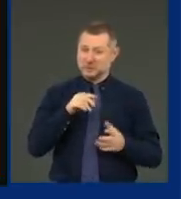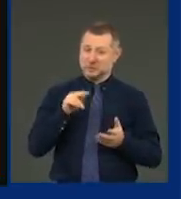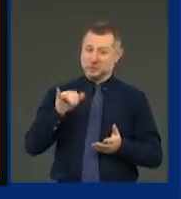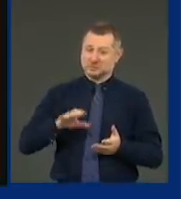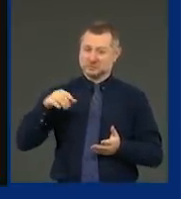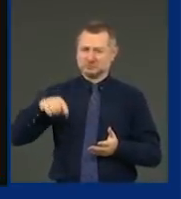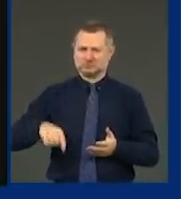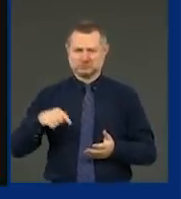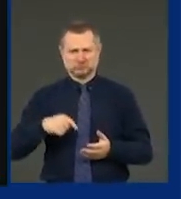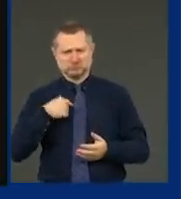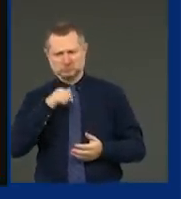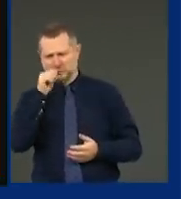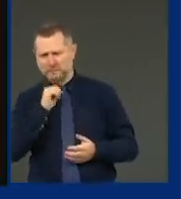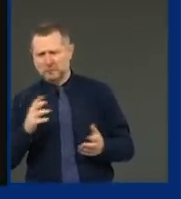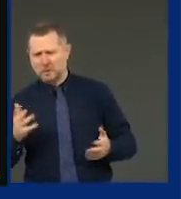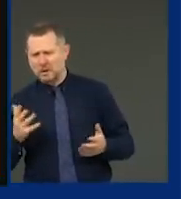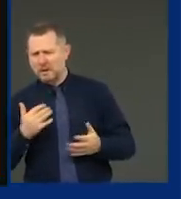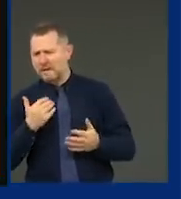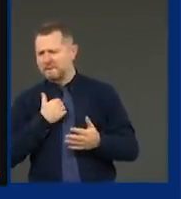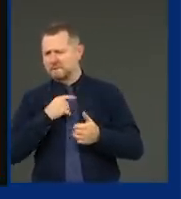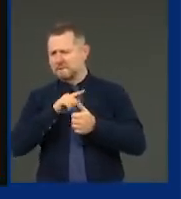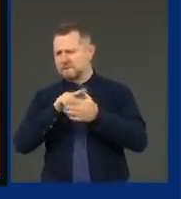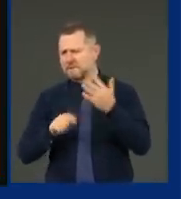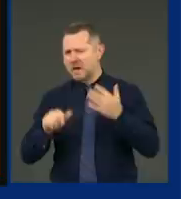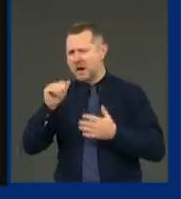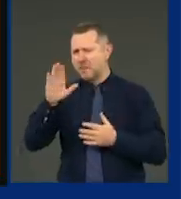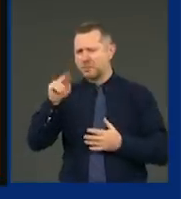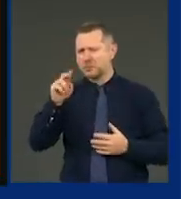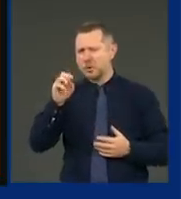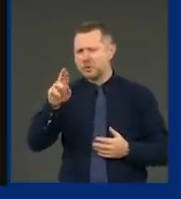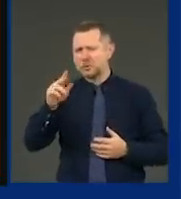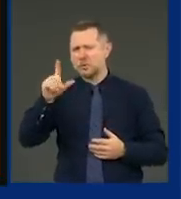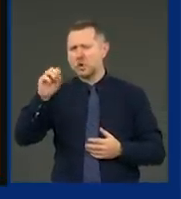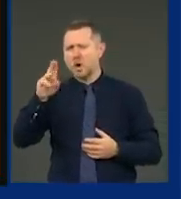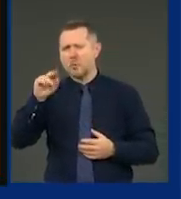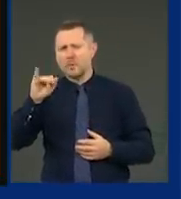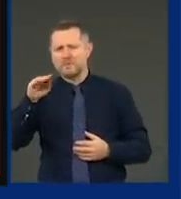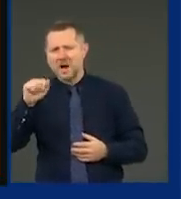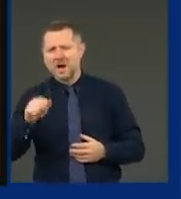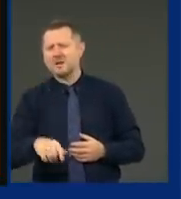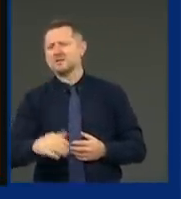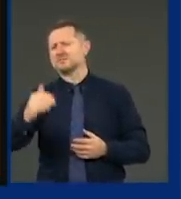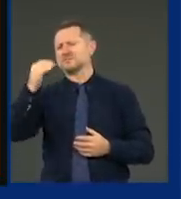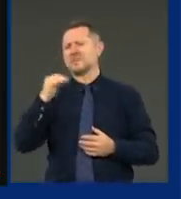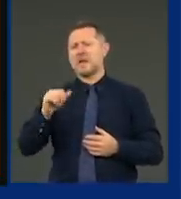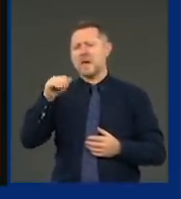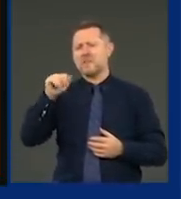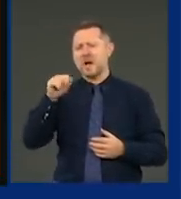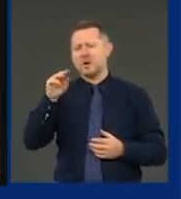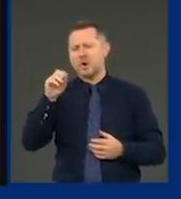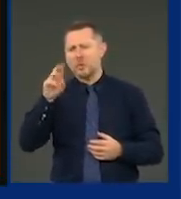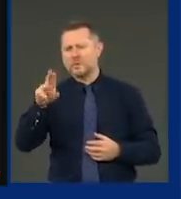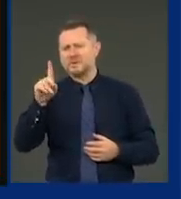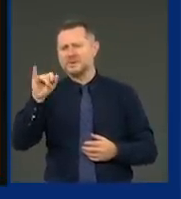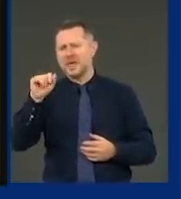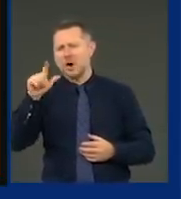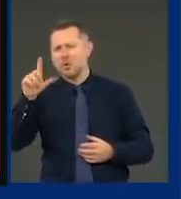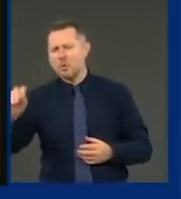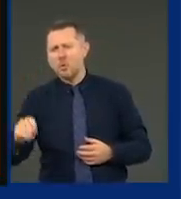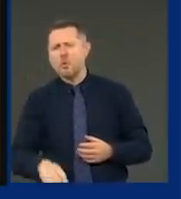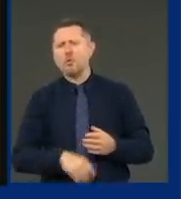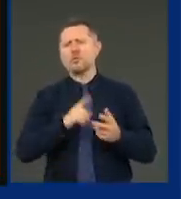Abner Louima and Amadou Diallo and Sean Bell and Eric Garner. How many